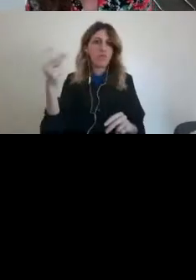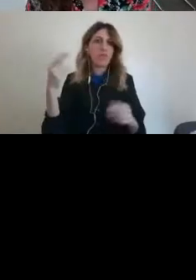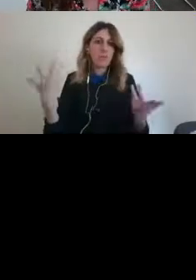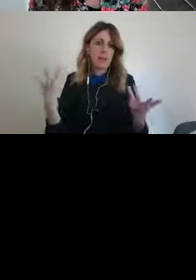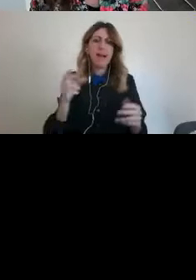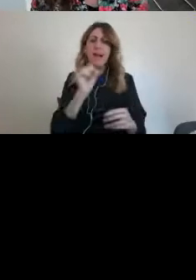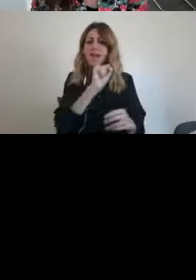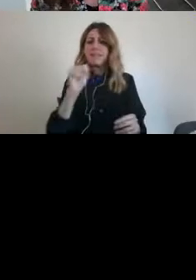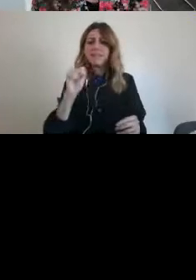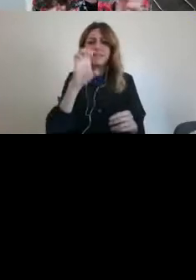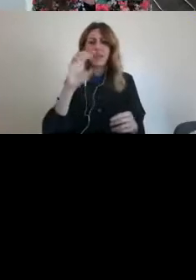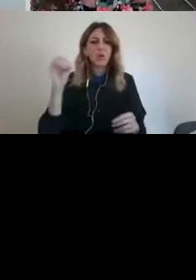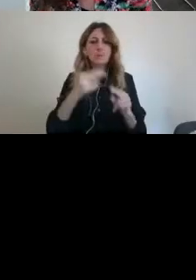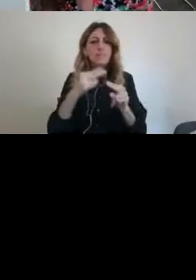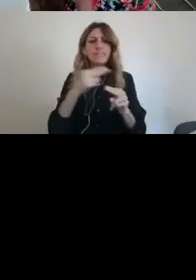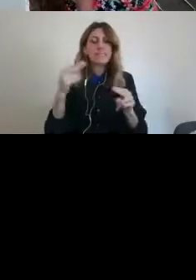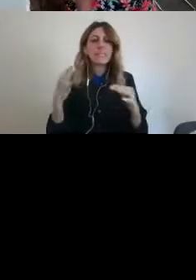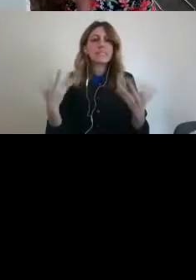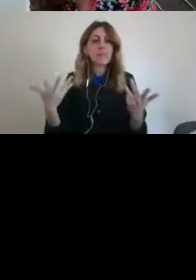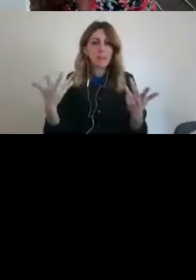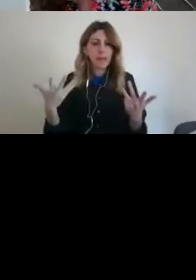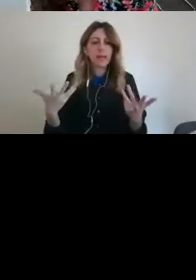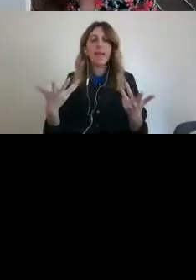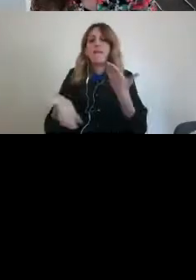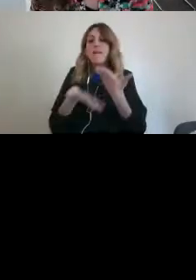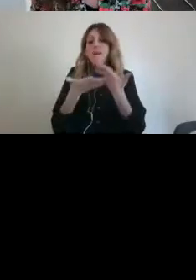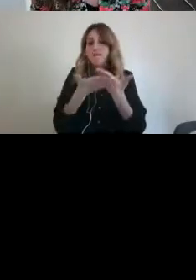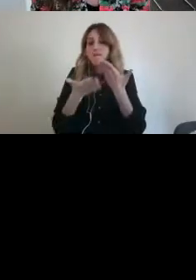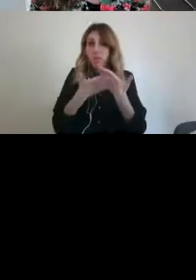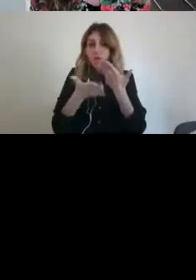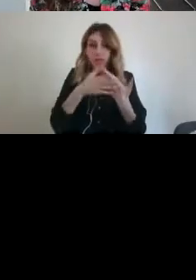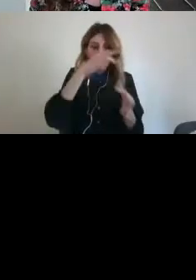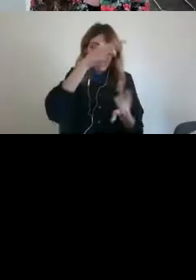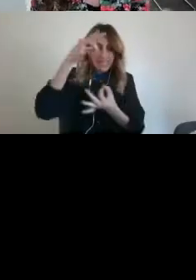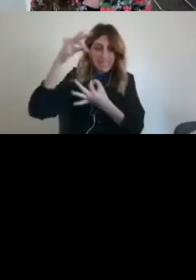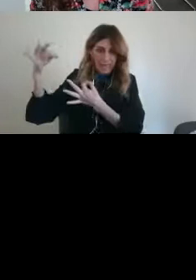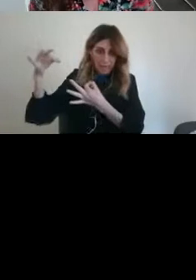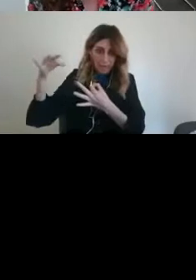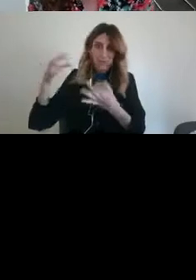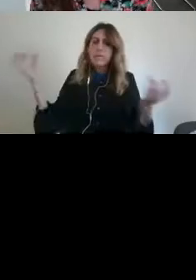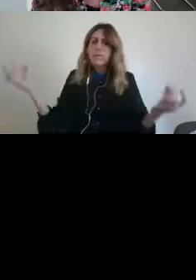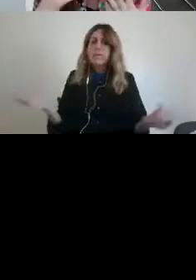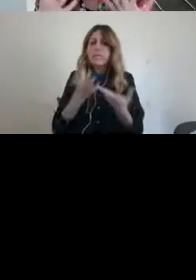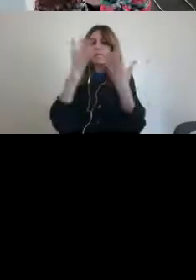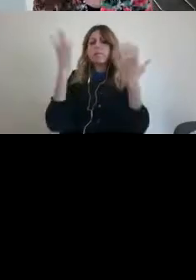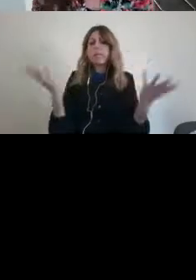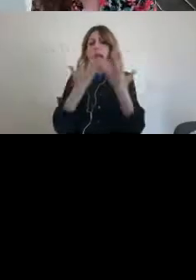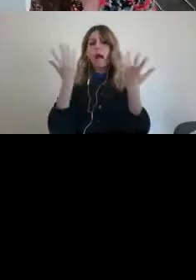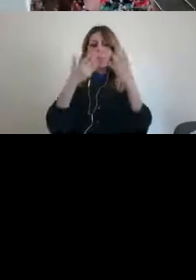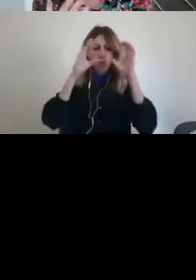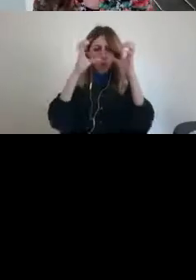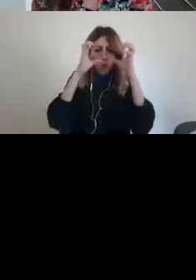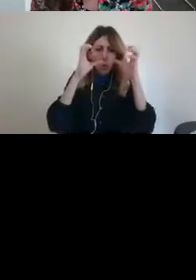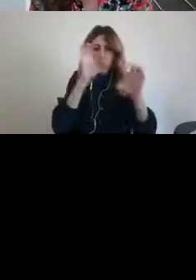to rank high in Google. It's really hard to promise that #1 results, but, well, you can always aim for